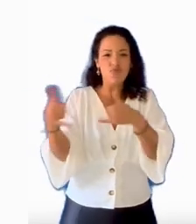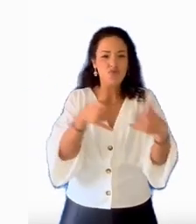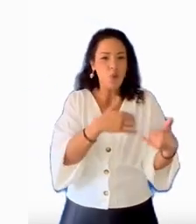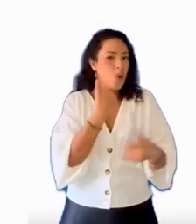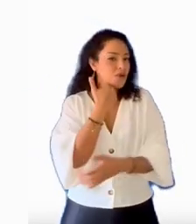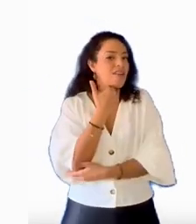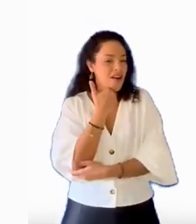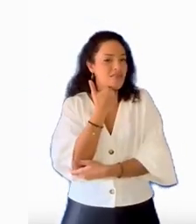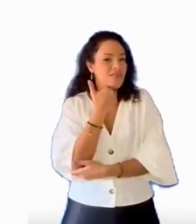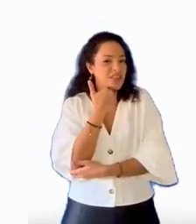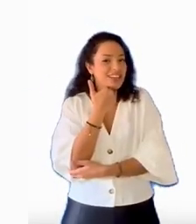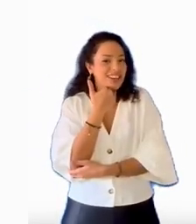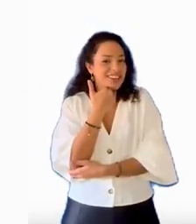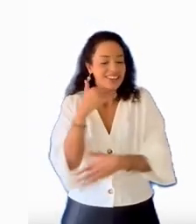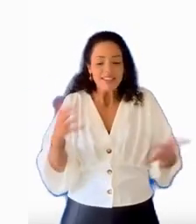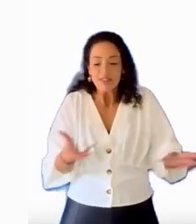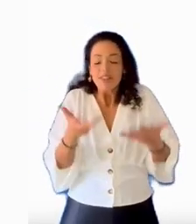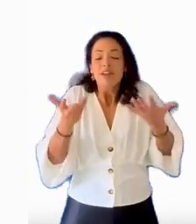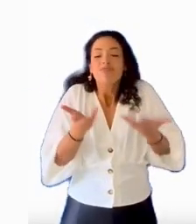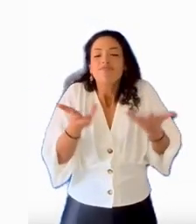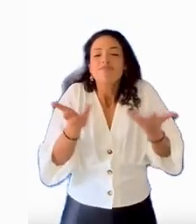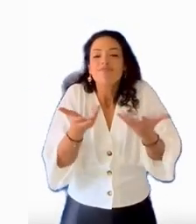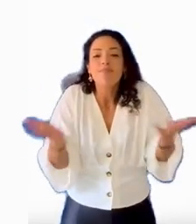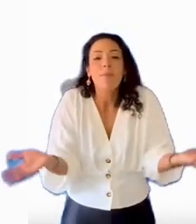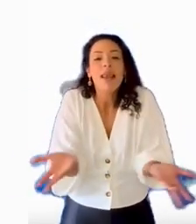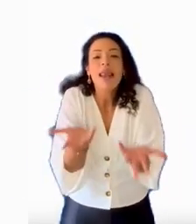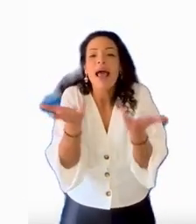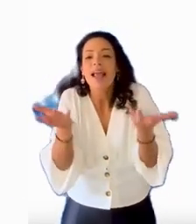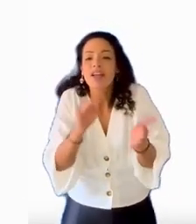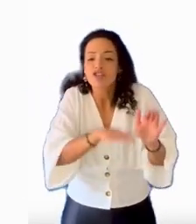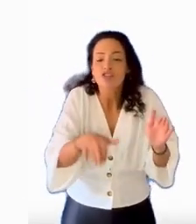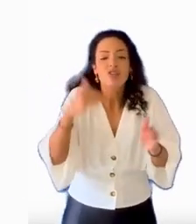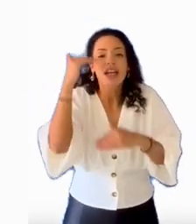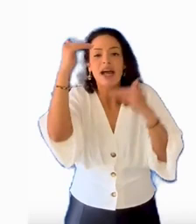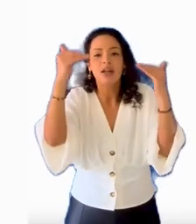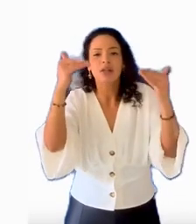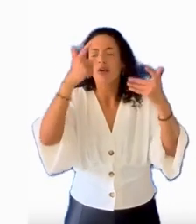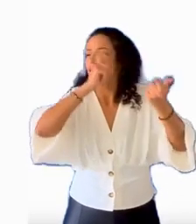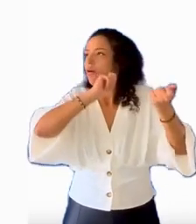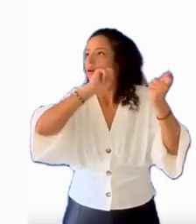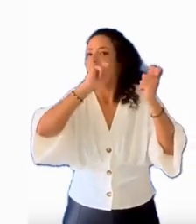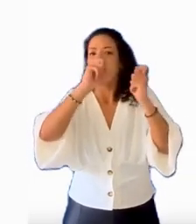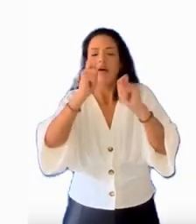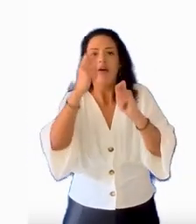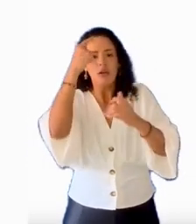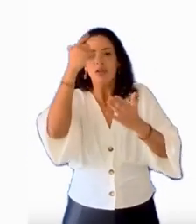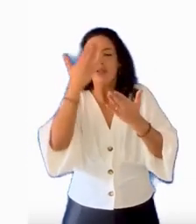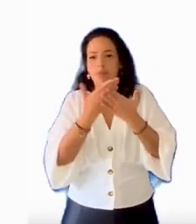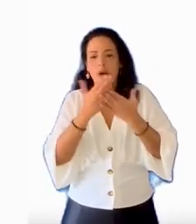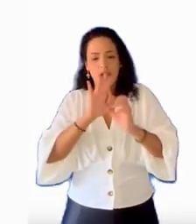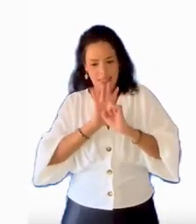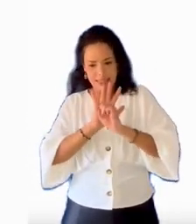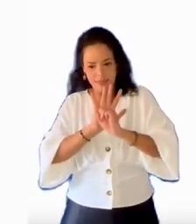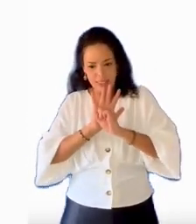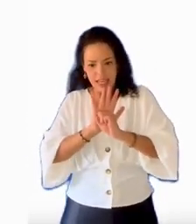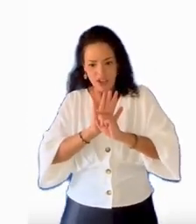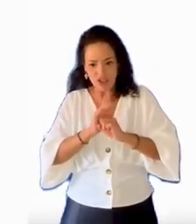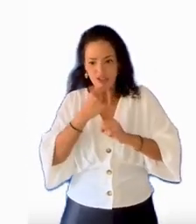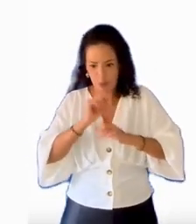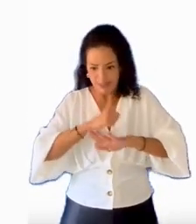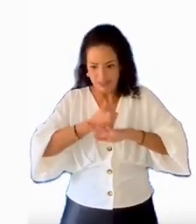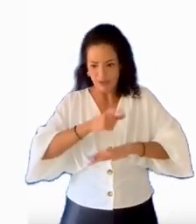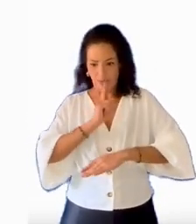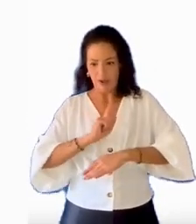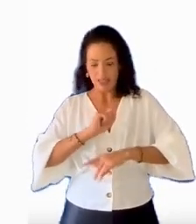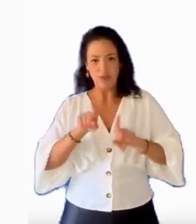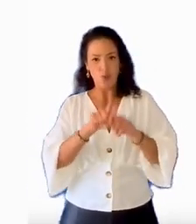enough. Encouraging play in both children and adults can be transformative in freeing us from the demands and limitations imposed by ourselves and those